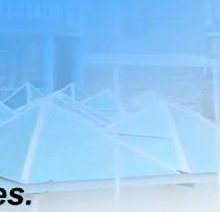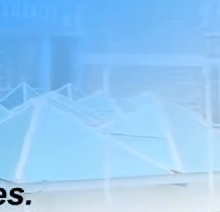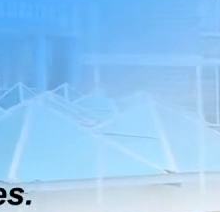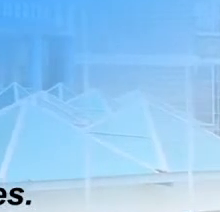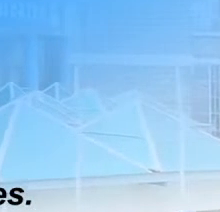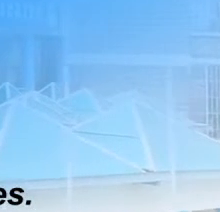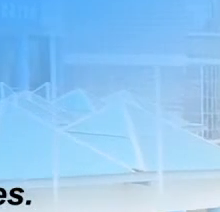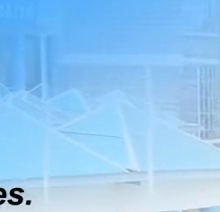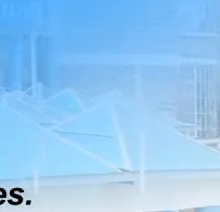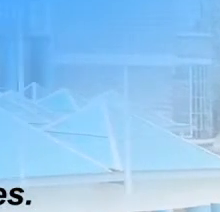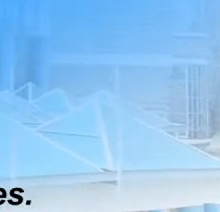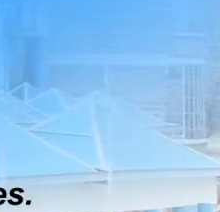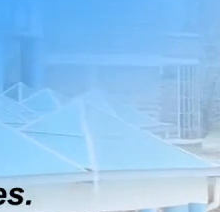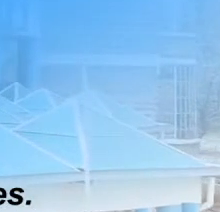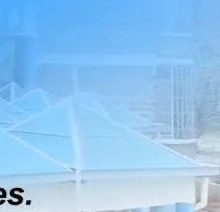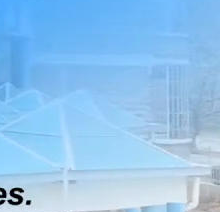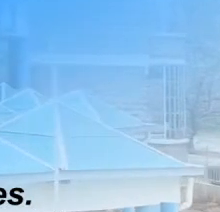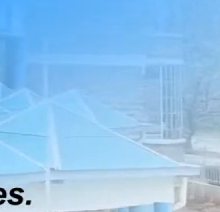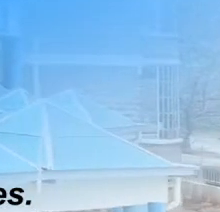www.ku.ac.ke.